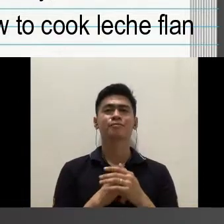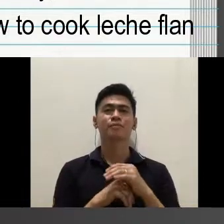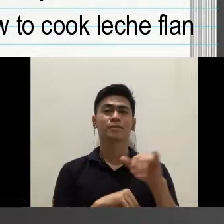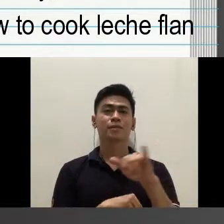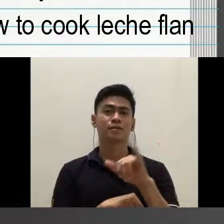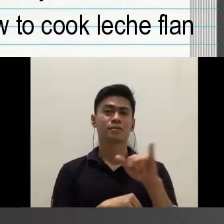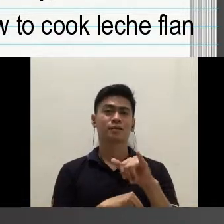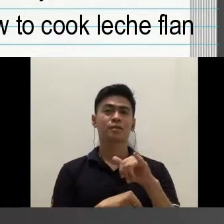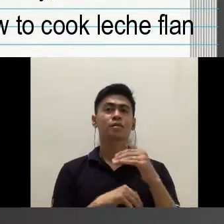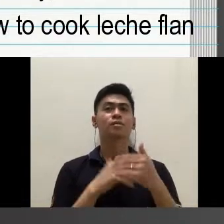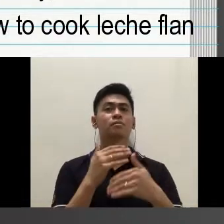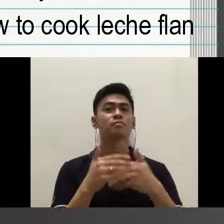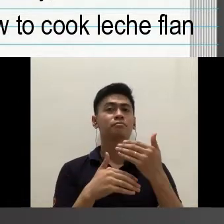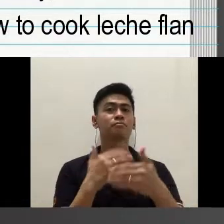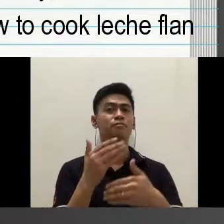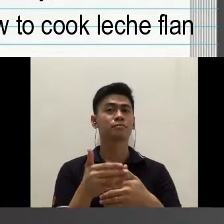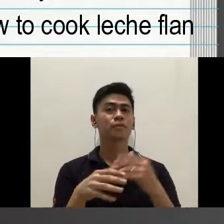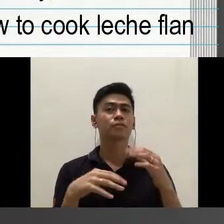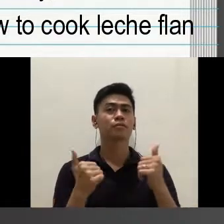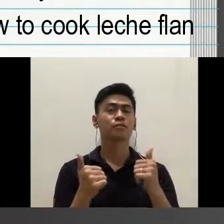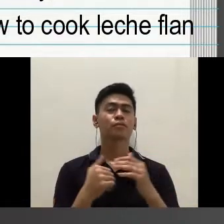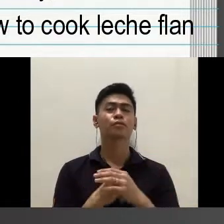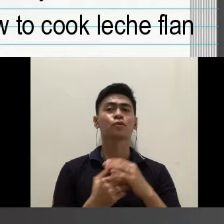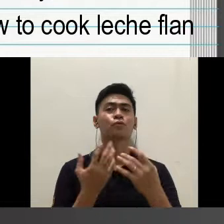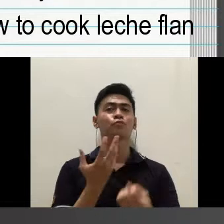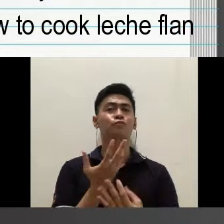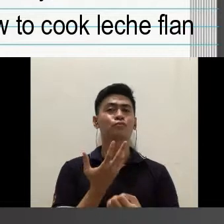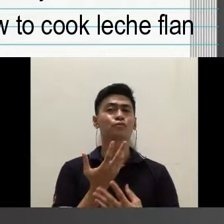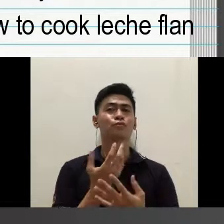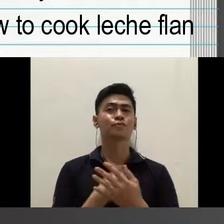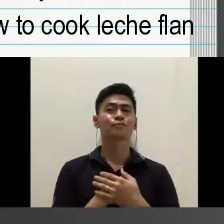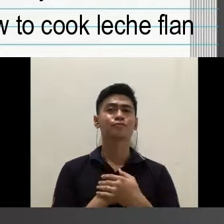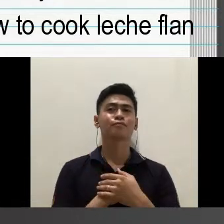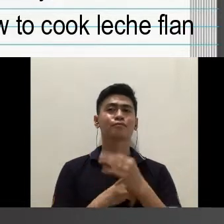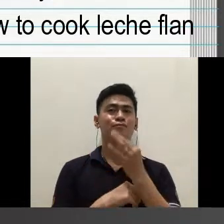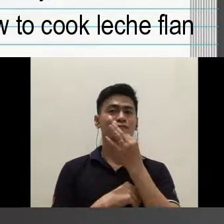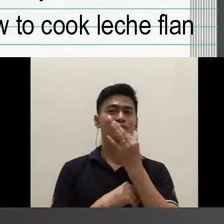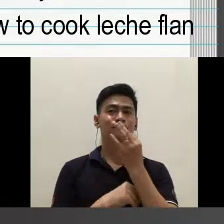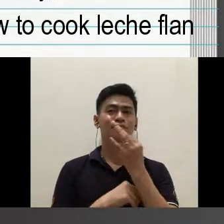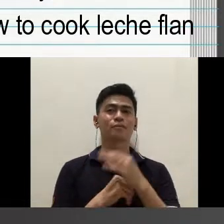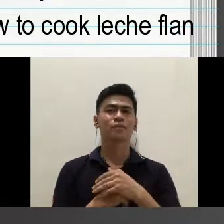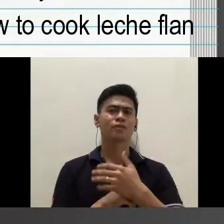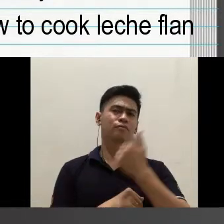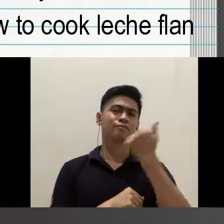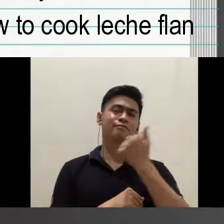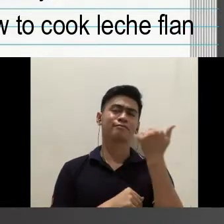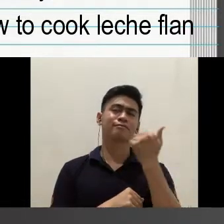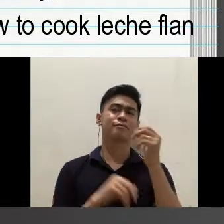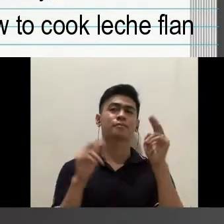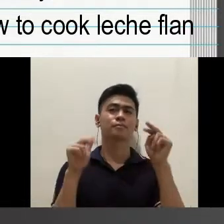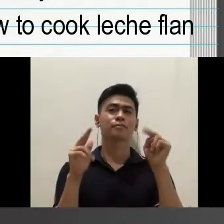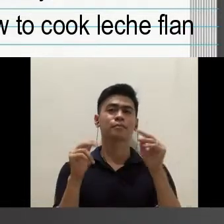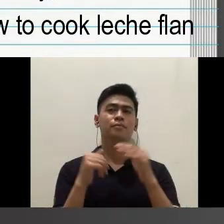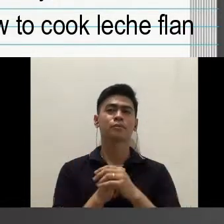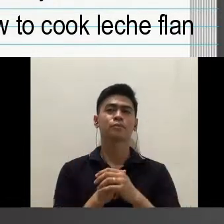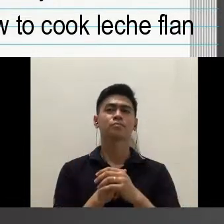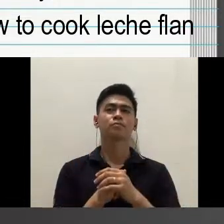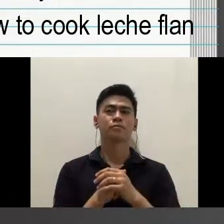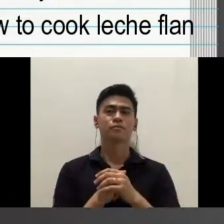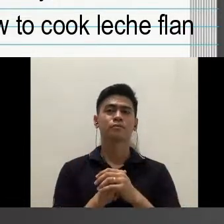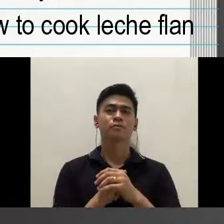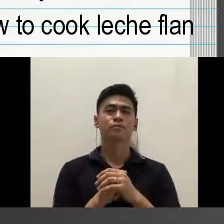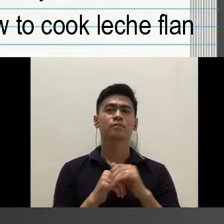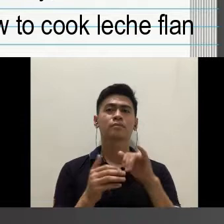as well as writing a step-by-step procedure on how to cook a leche flan perhaps, and any other topics